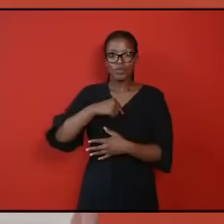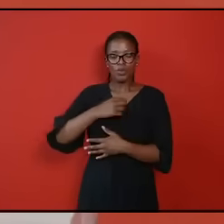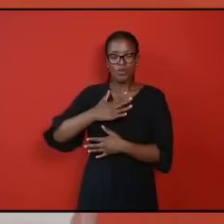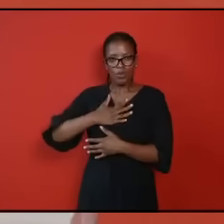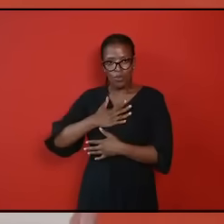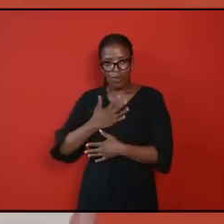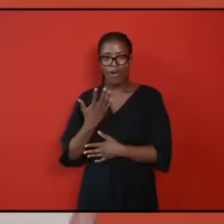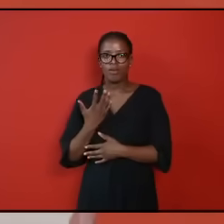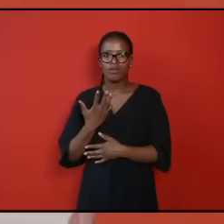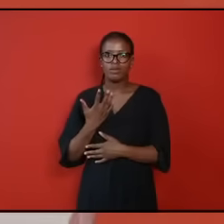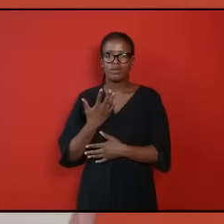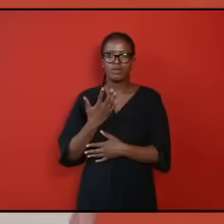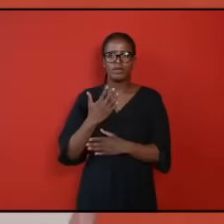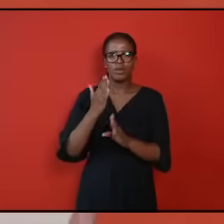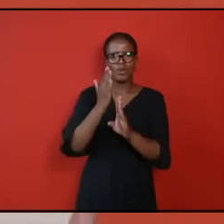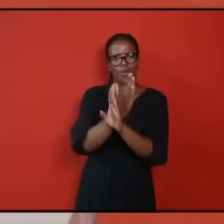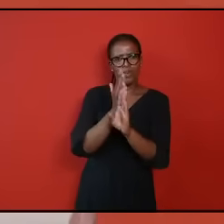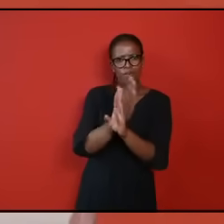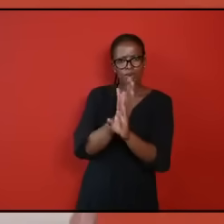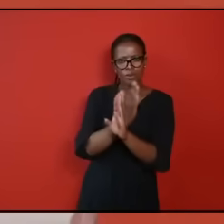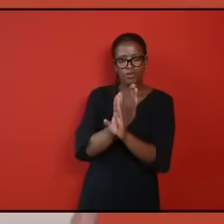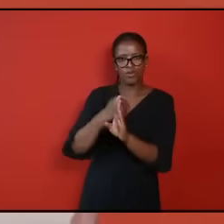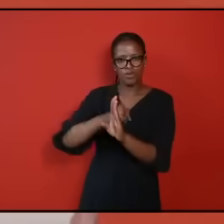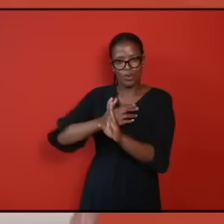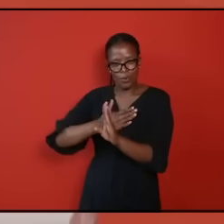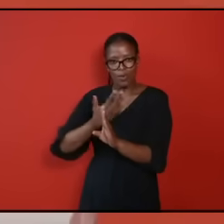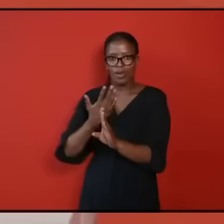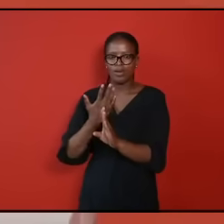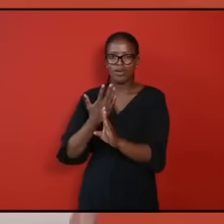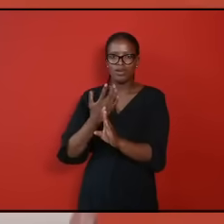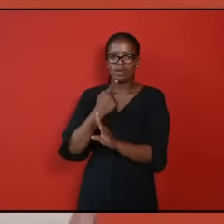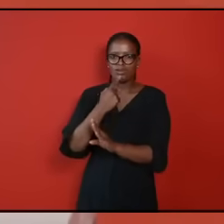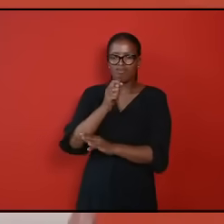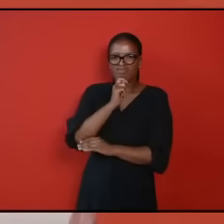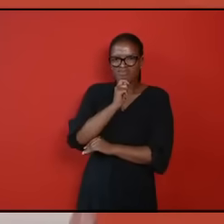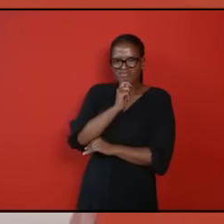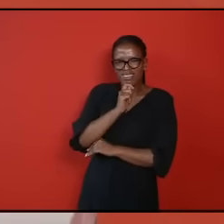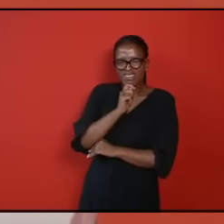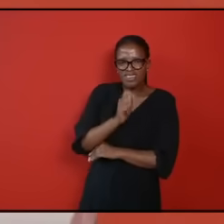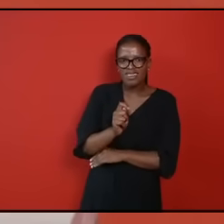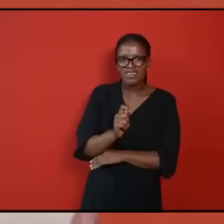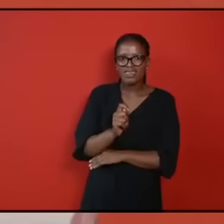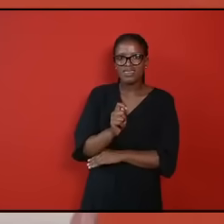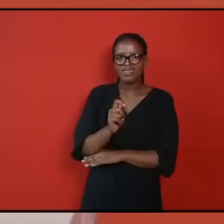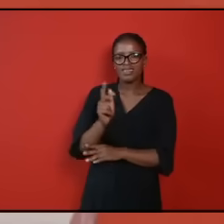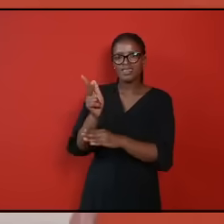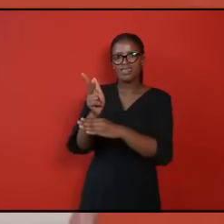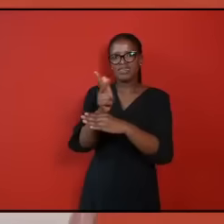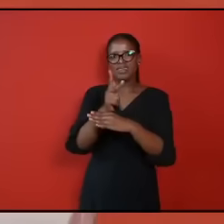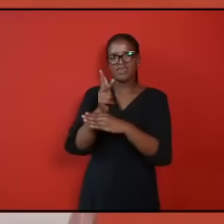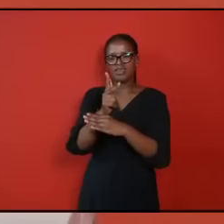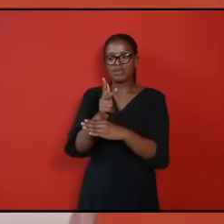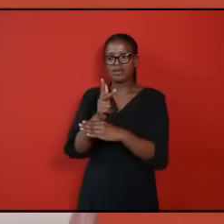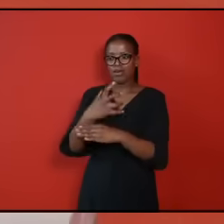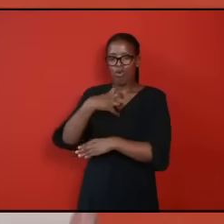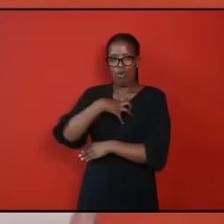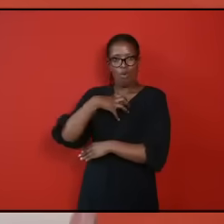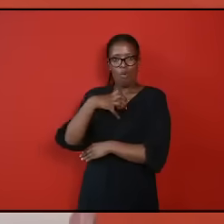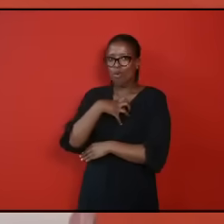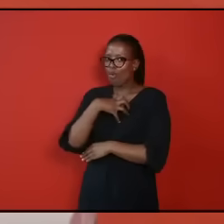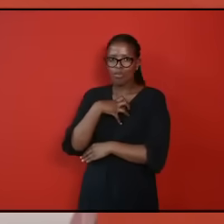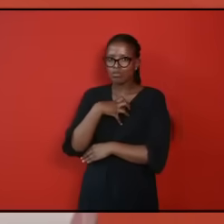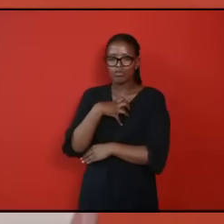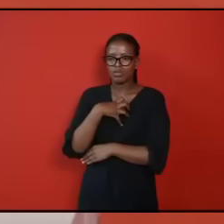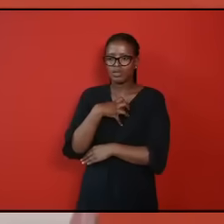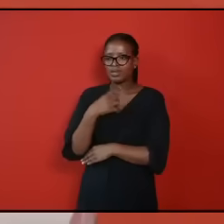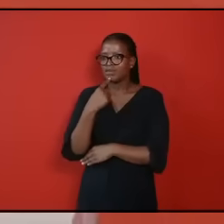argue privacy and all that. It's not true. The dash cam belongs to you. No one is going to